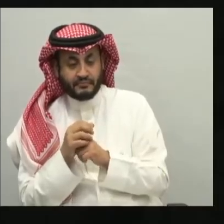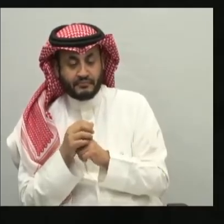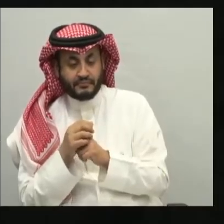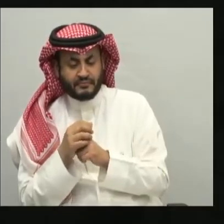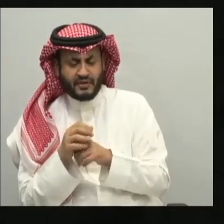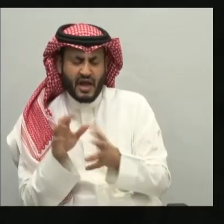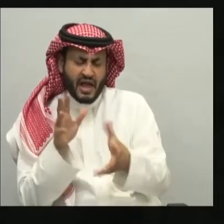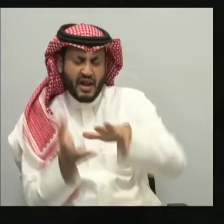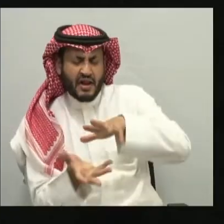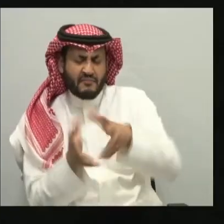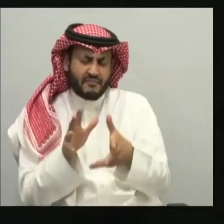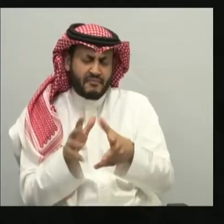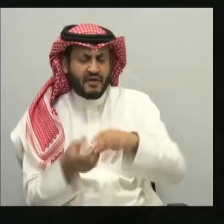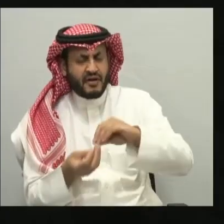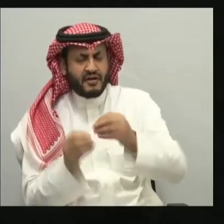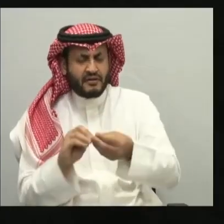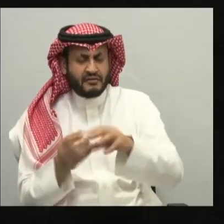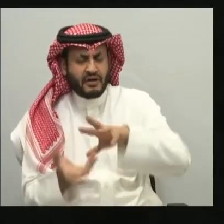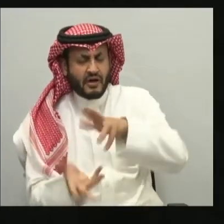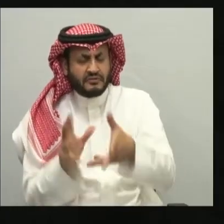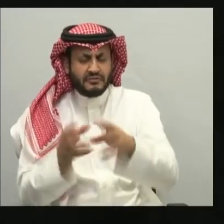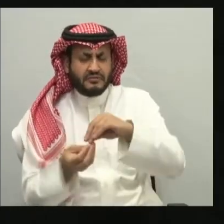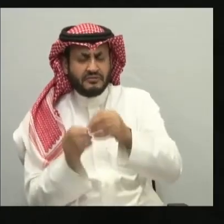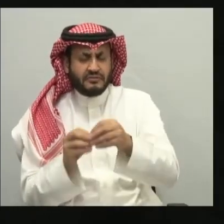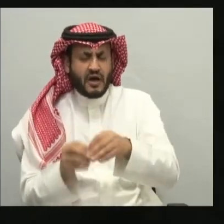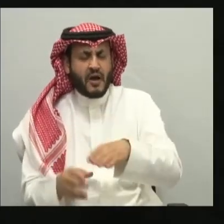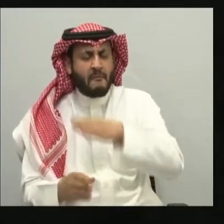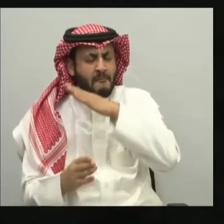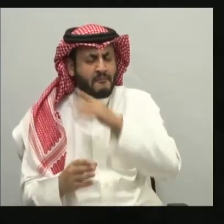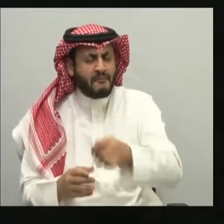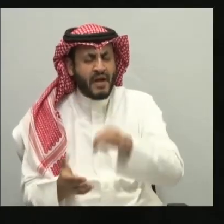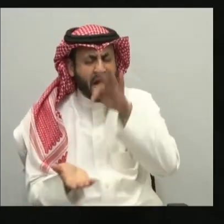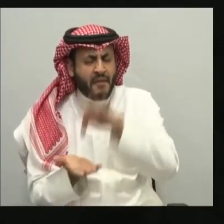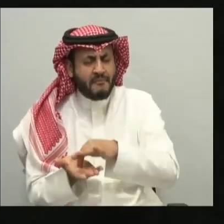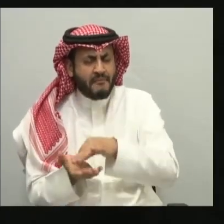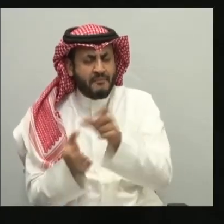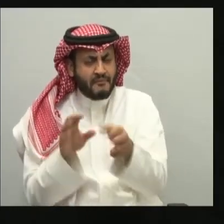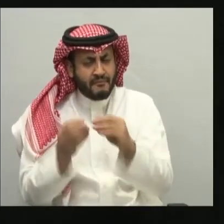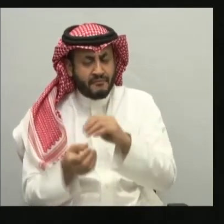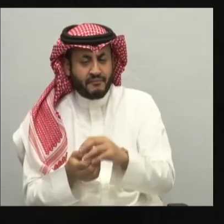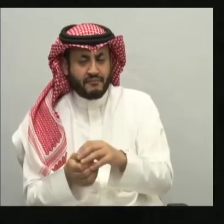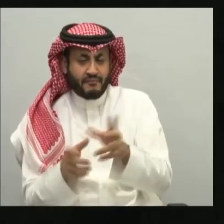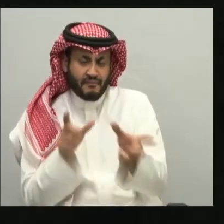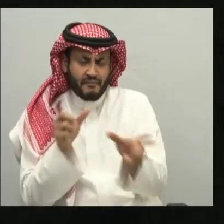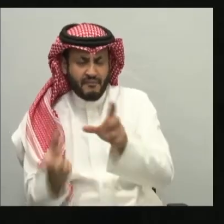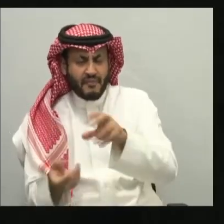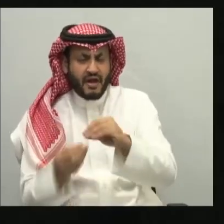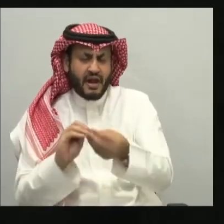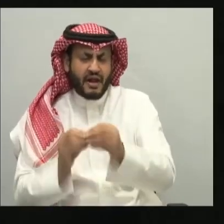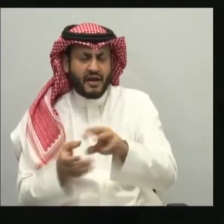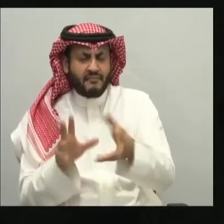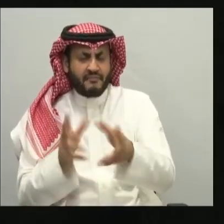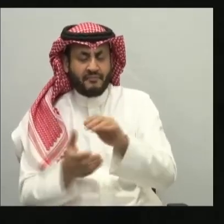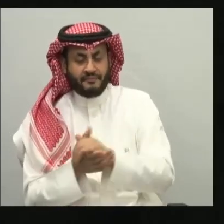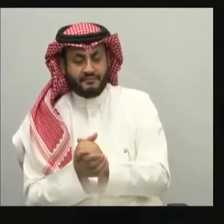not sure. He is not sure. It means he is not 100% sure that he will go for that color or the other